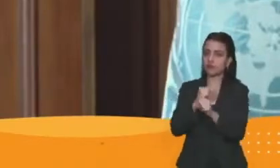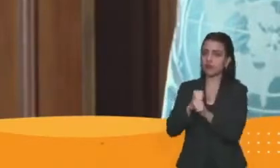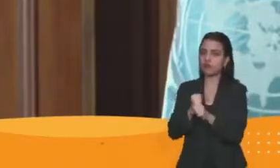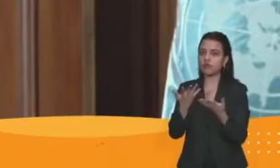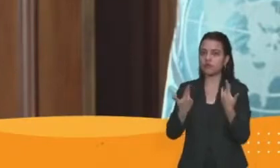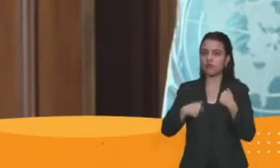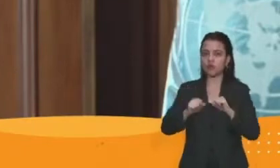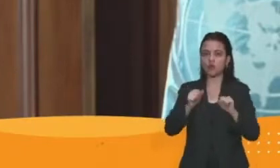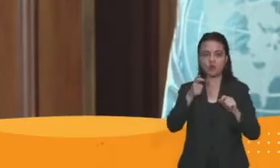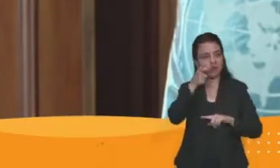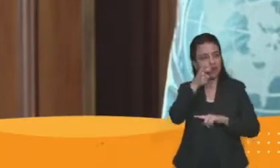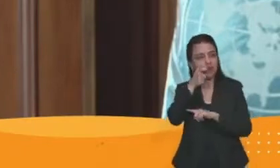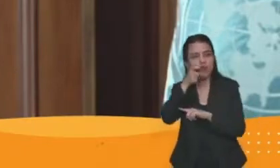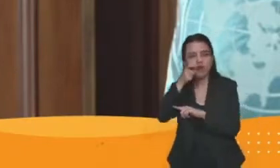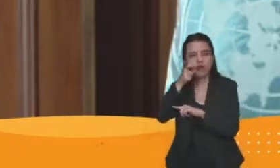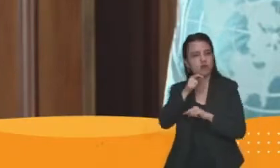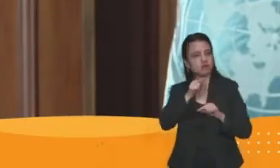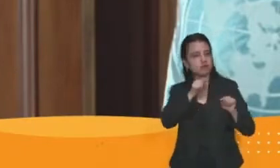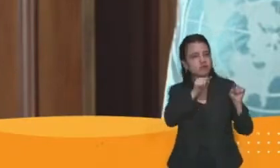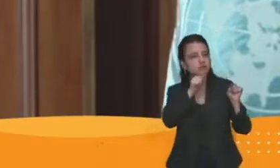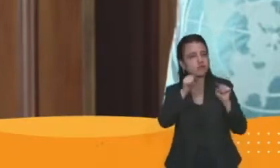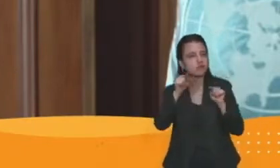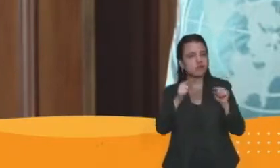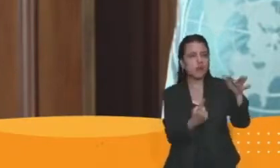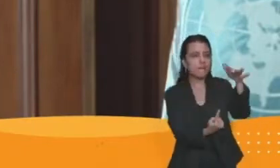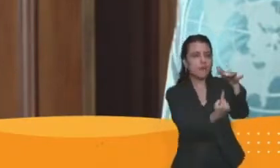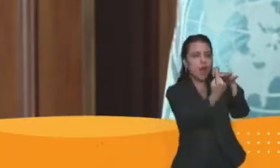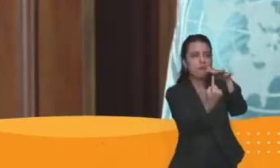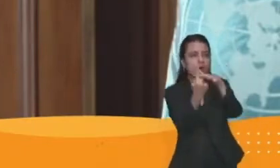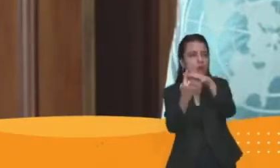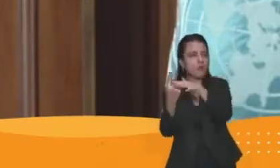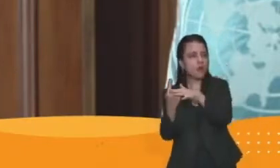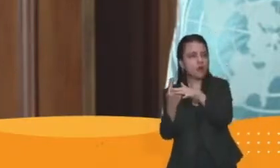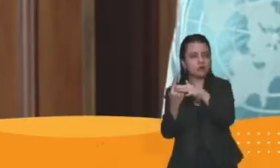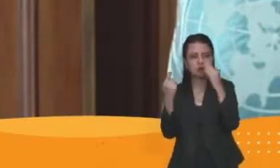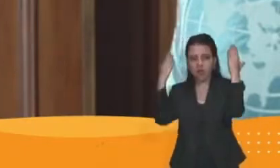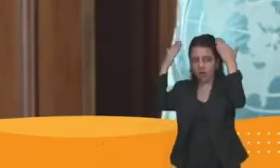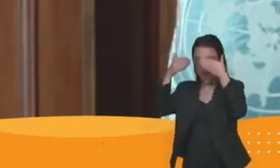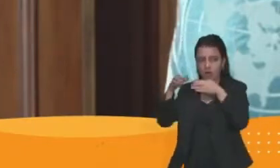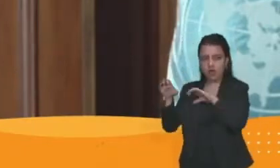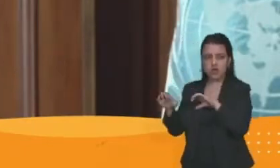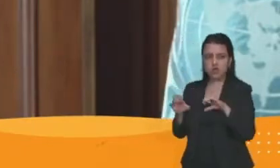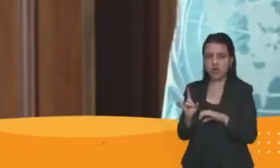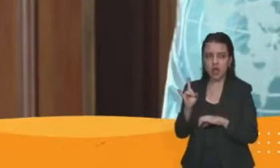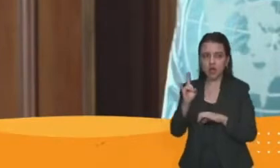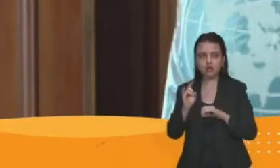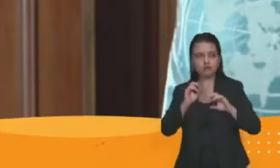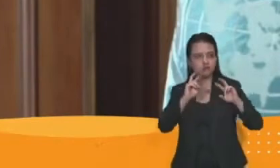the illicit extraction of minerals with special attention on gold.